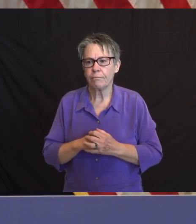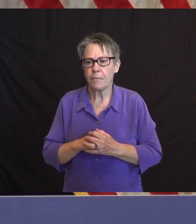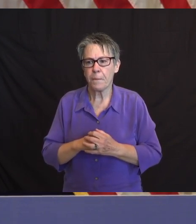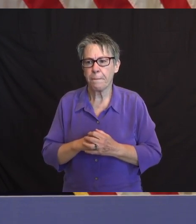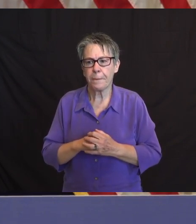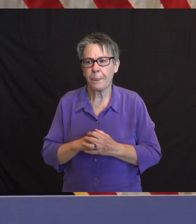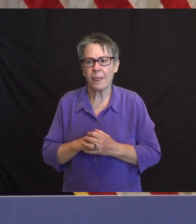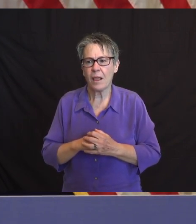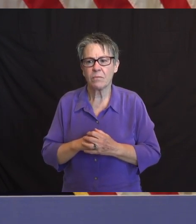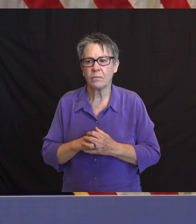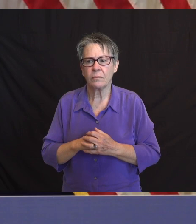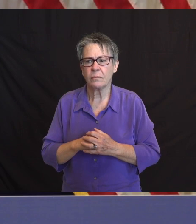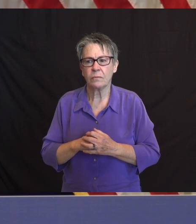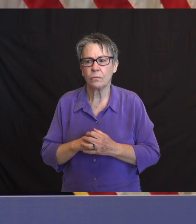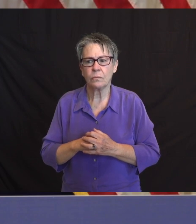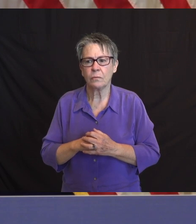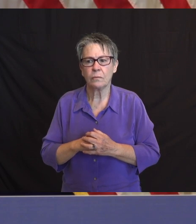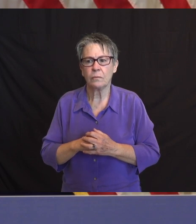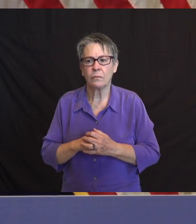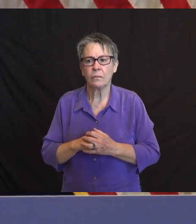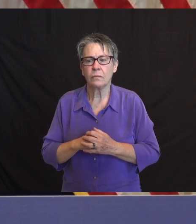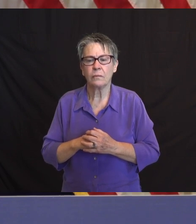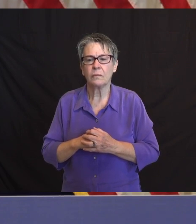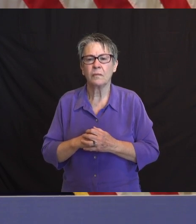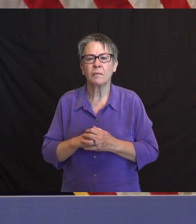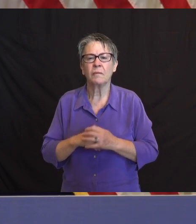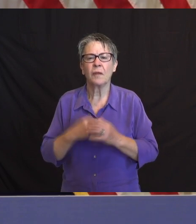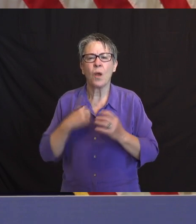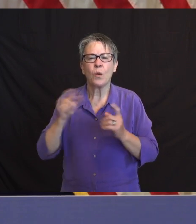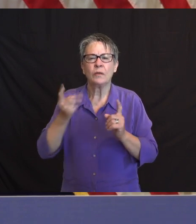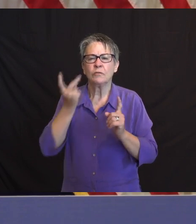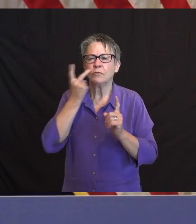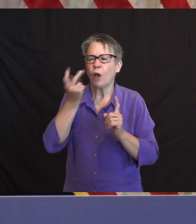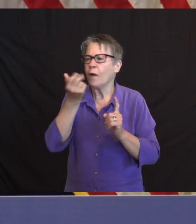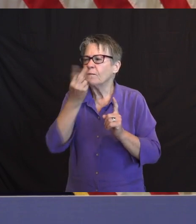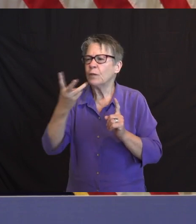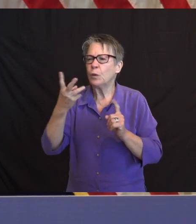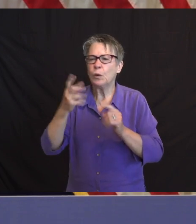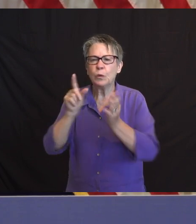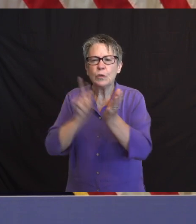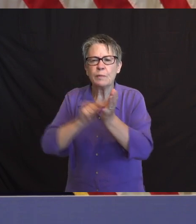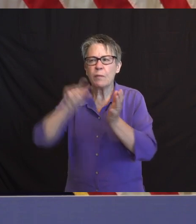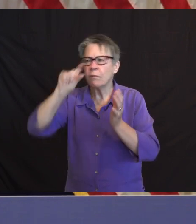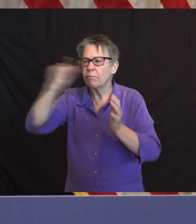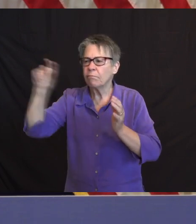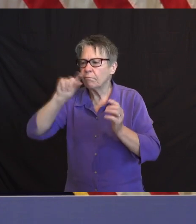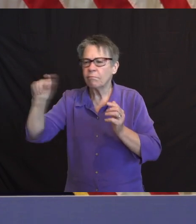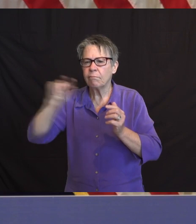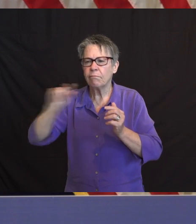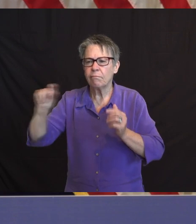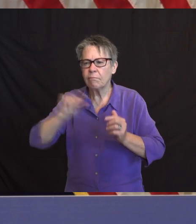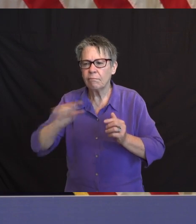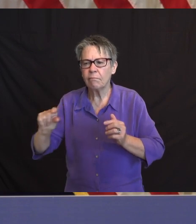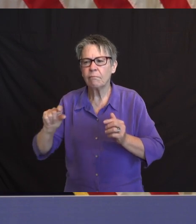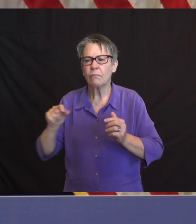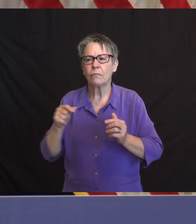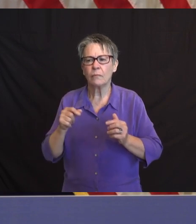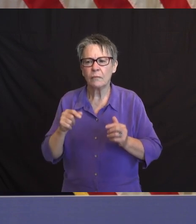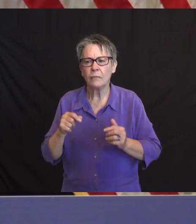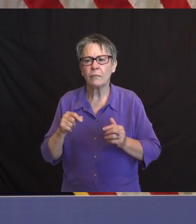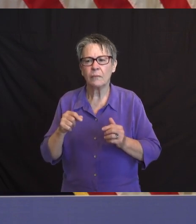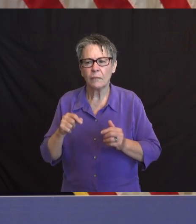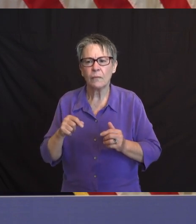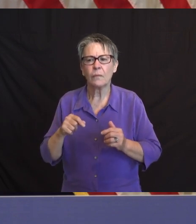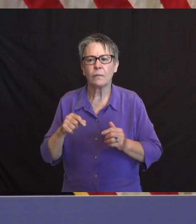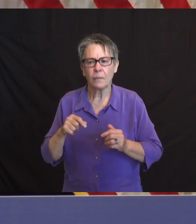of our country, and I don't say that lightly. And it does feel different this time. And again, we're in the